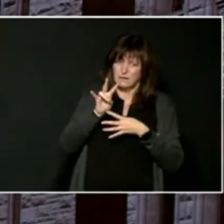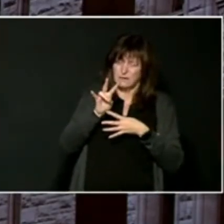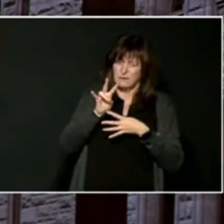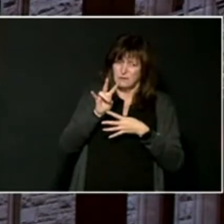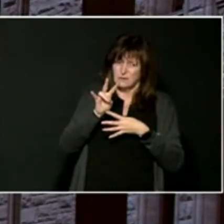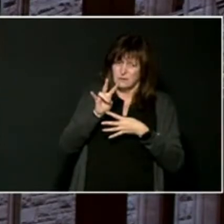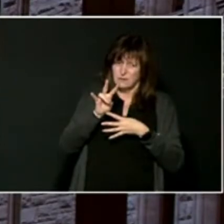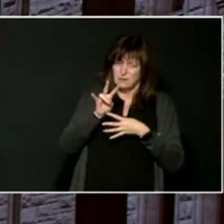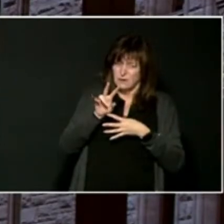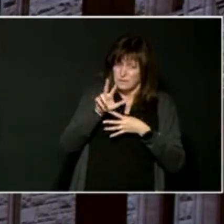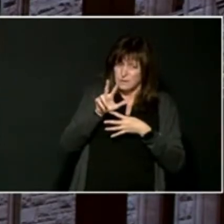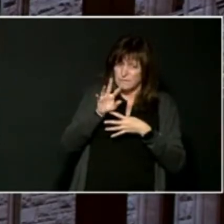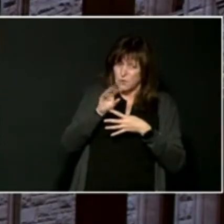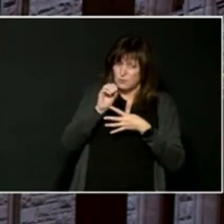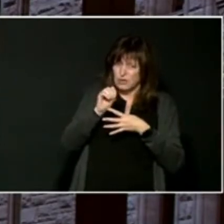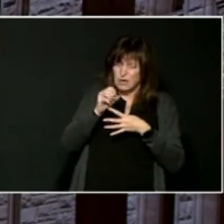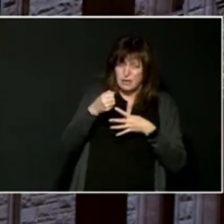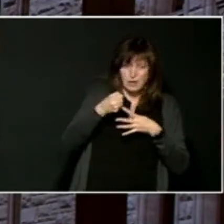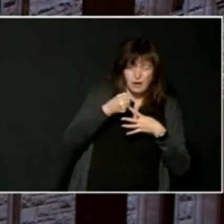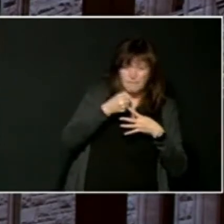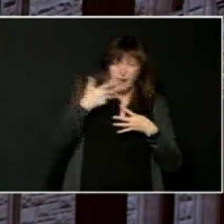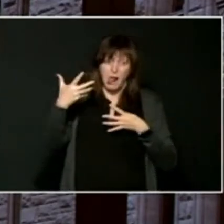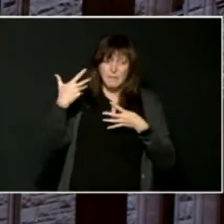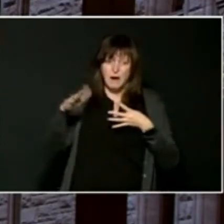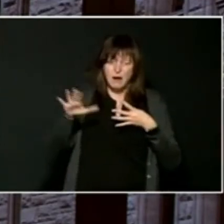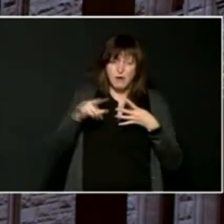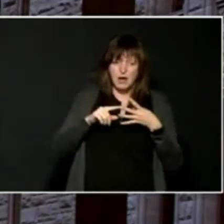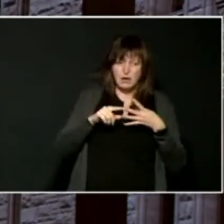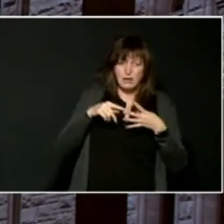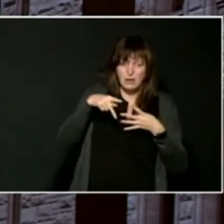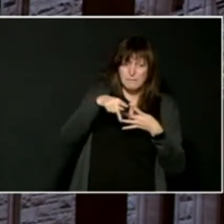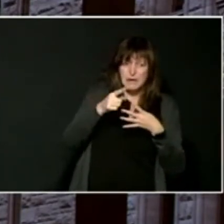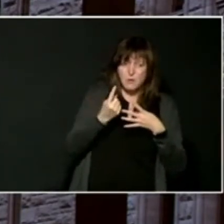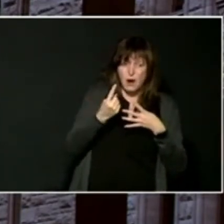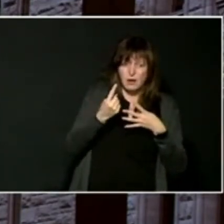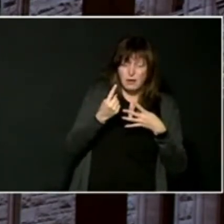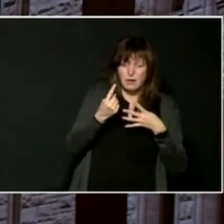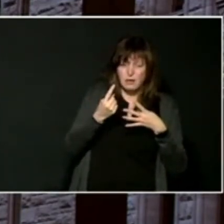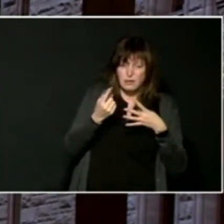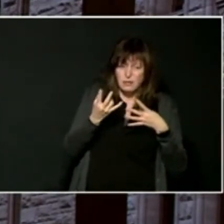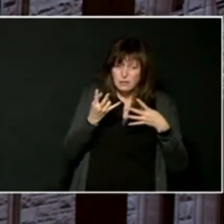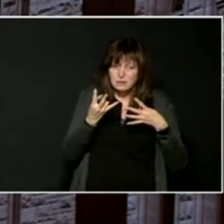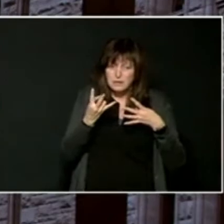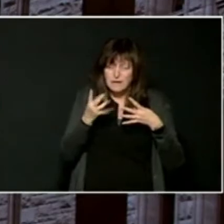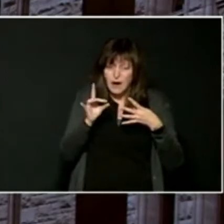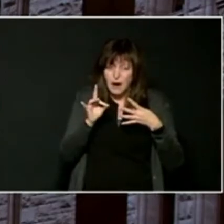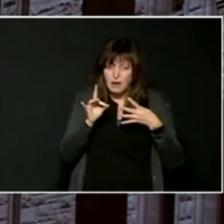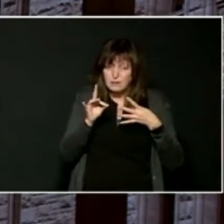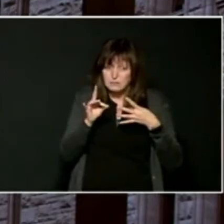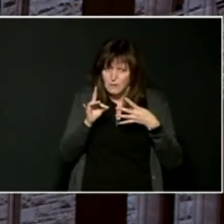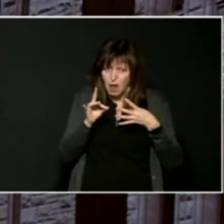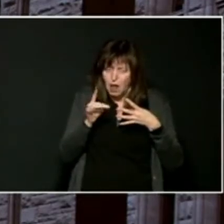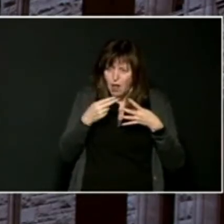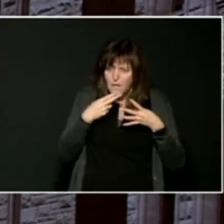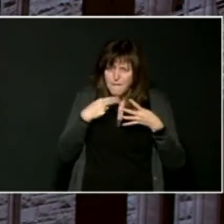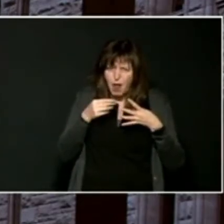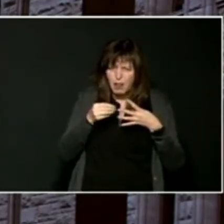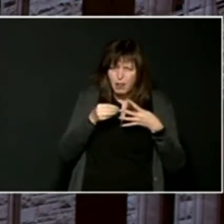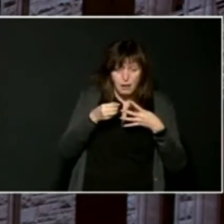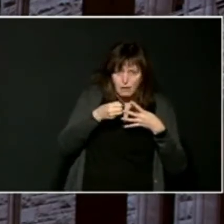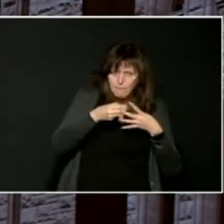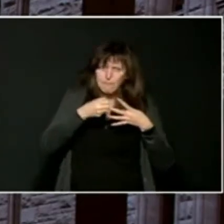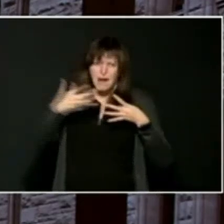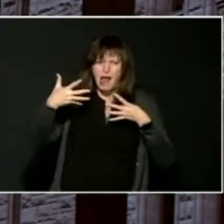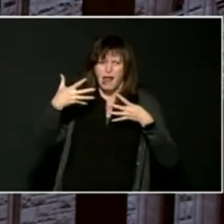with, whereas the P1 is a 78% increase in itself, but that's a smaller number. Nevertheless, it is a